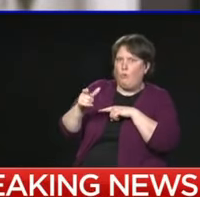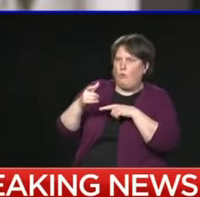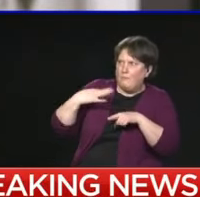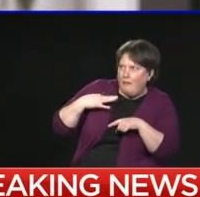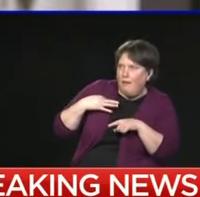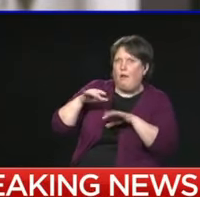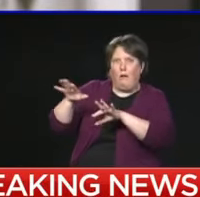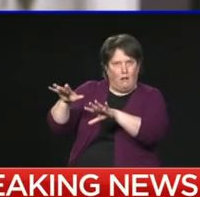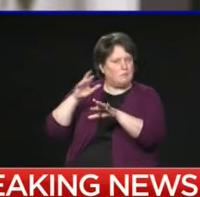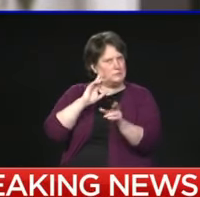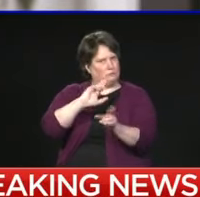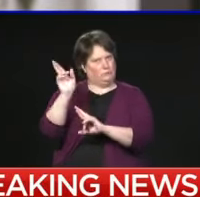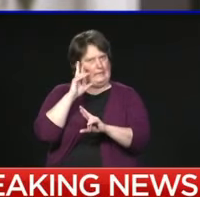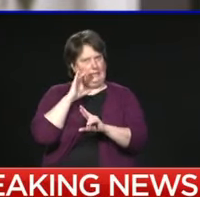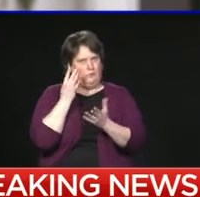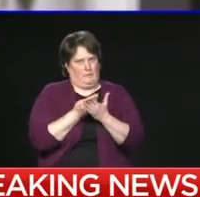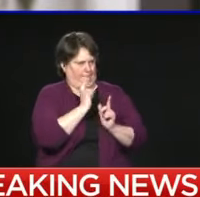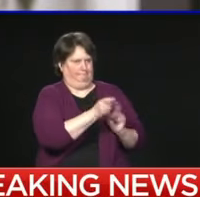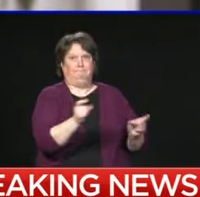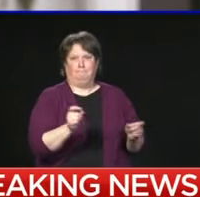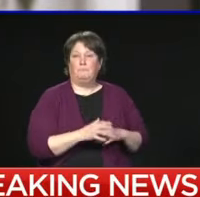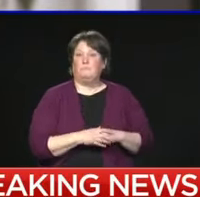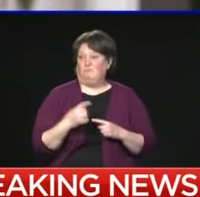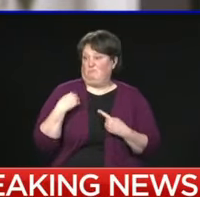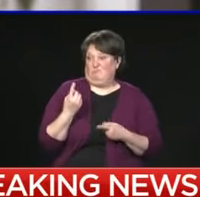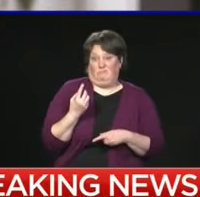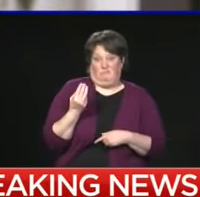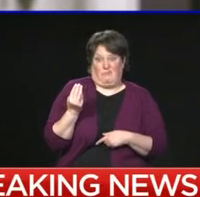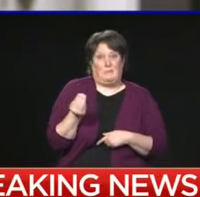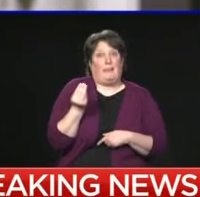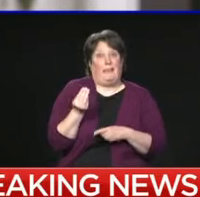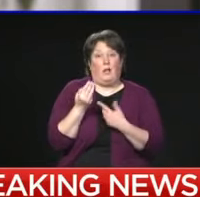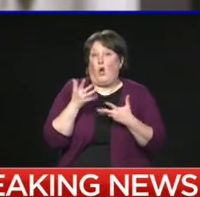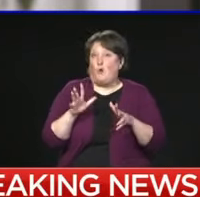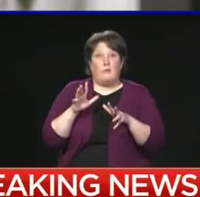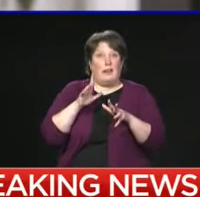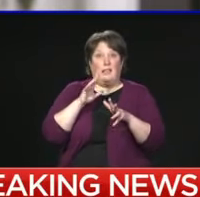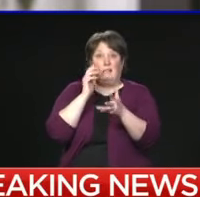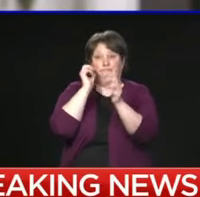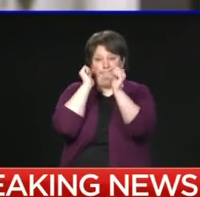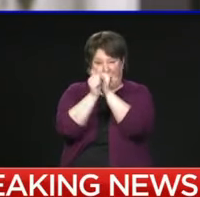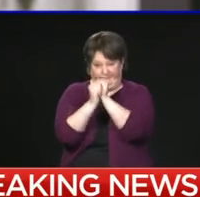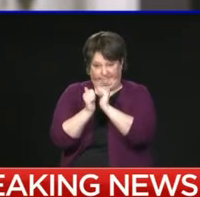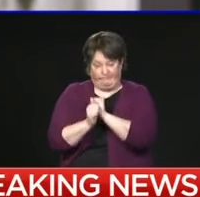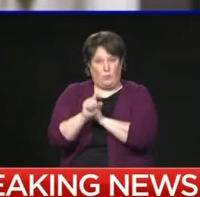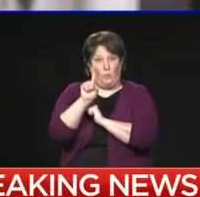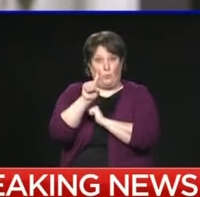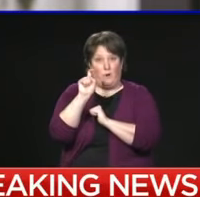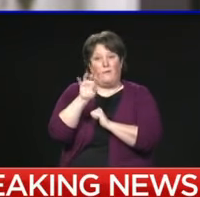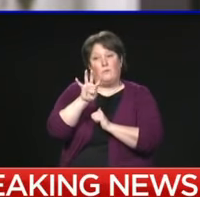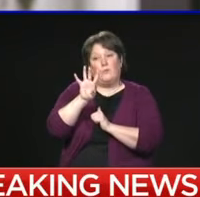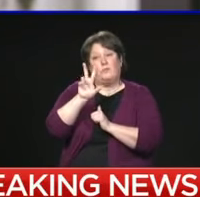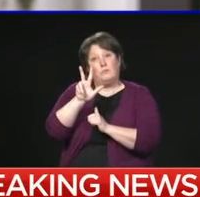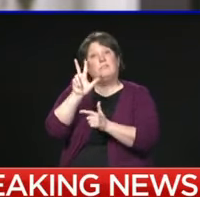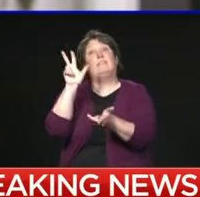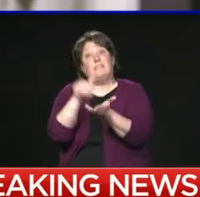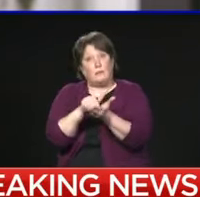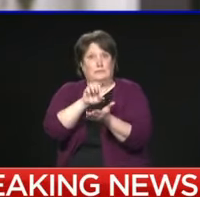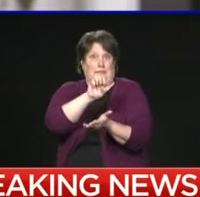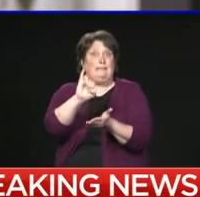need. And since last Monday, we've already processed 143,000 employment